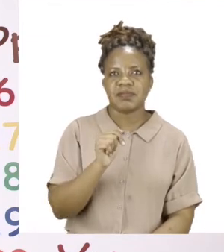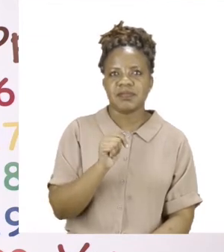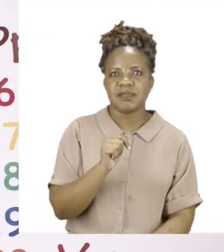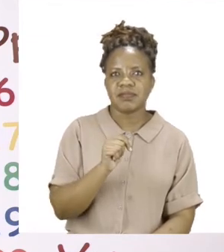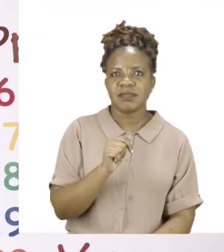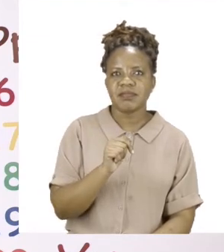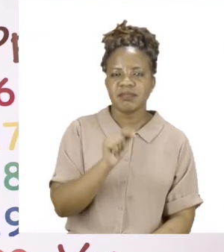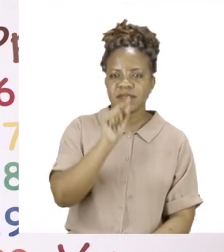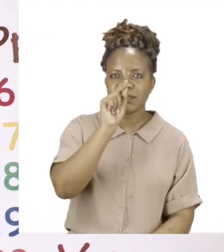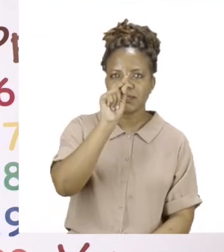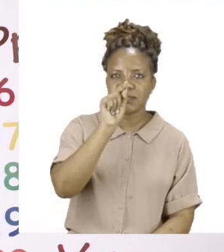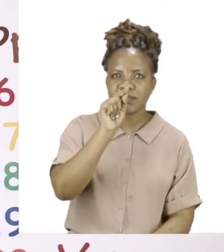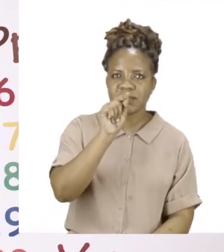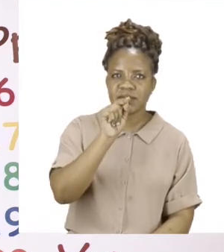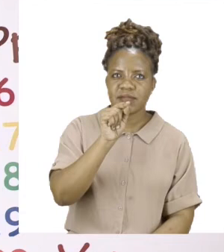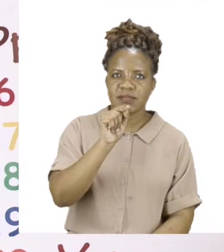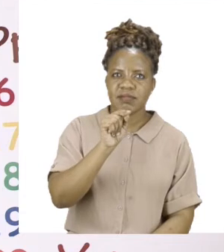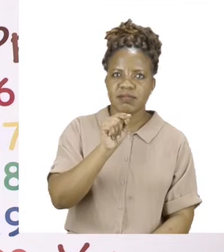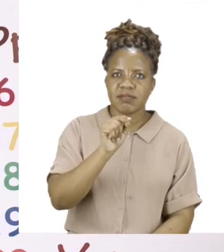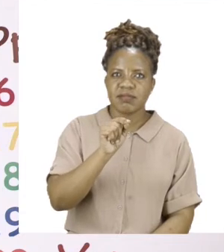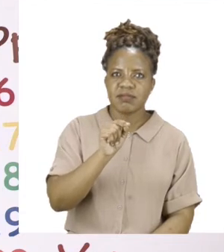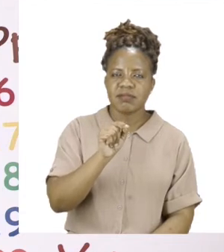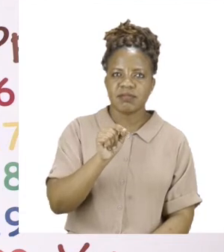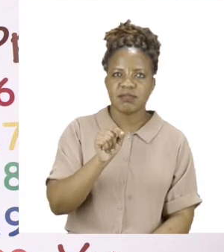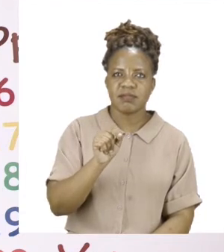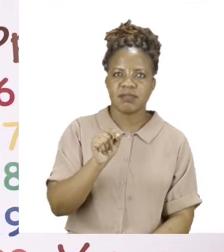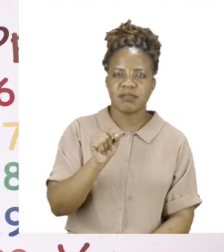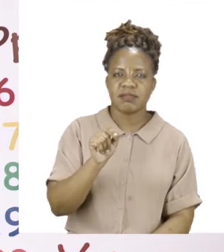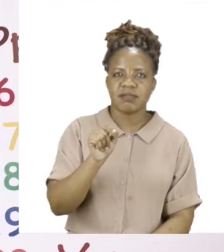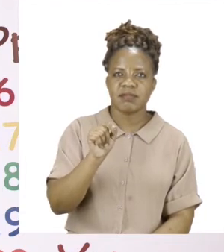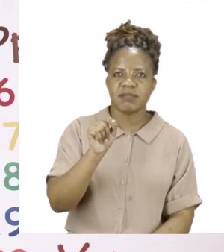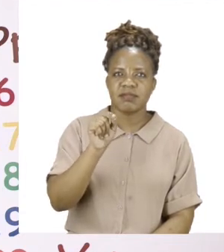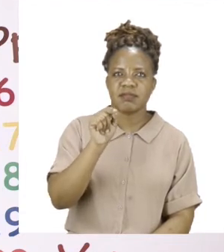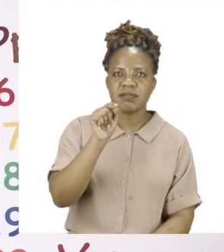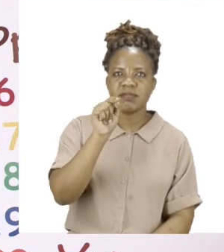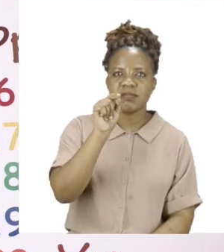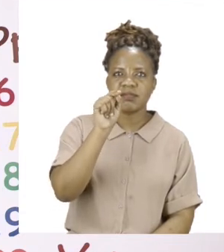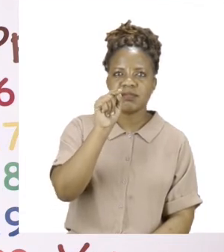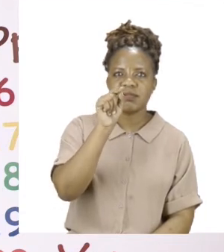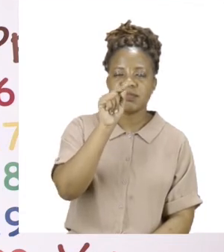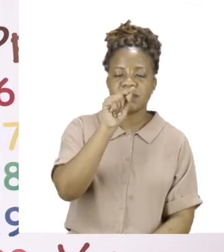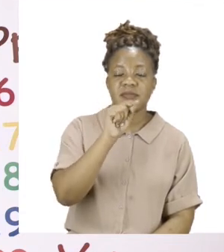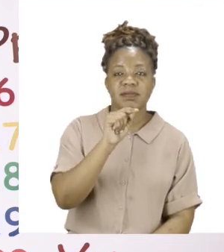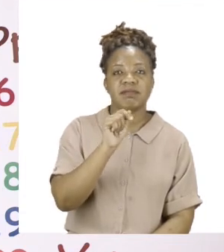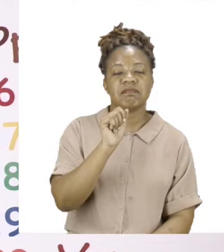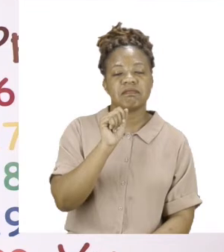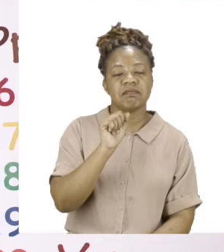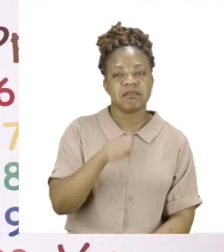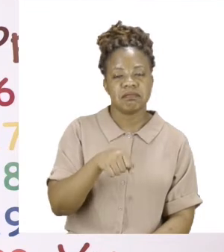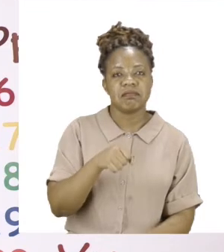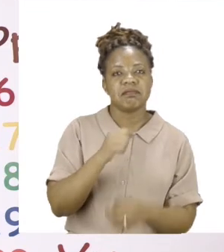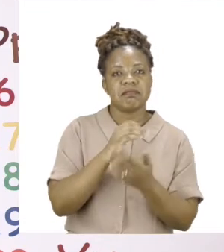please circle the word they. Remember, boys and girls, some letters can even share